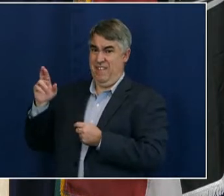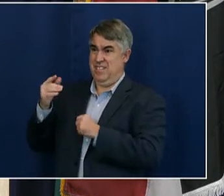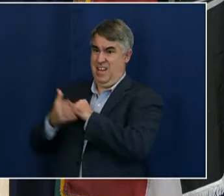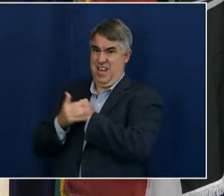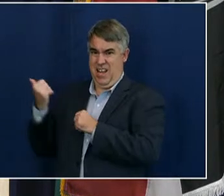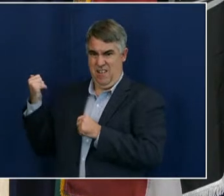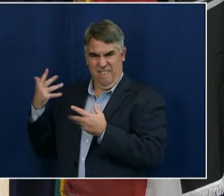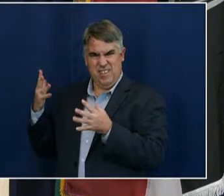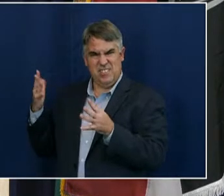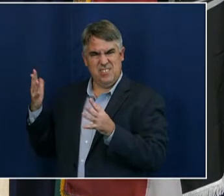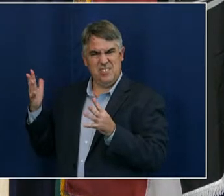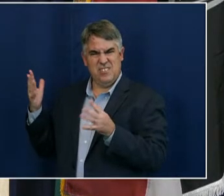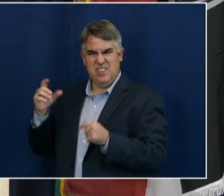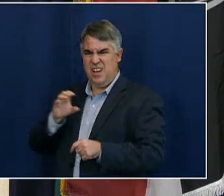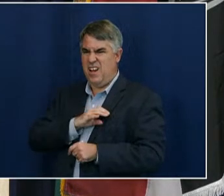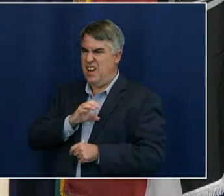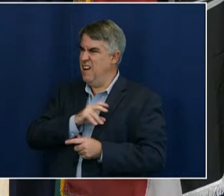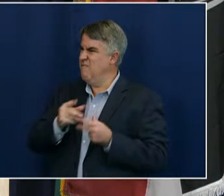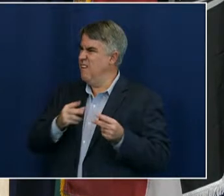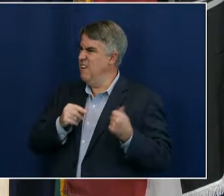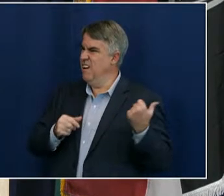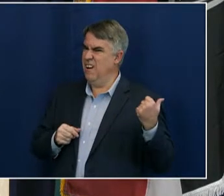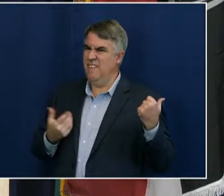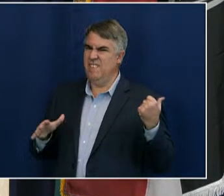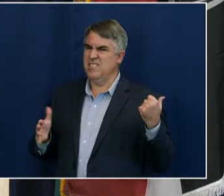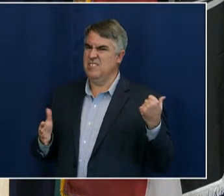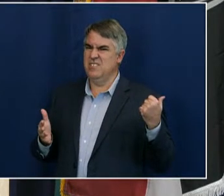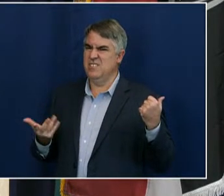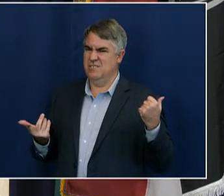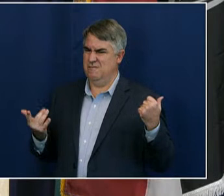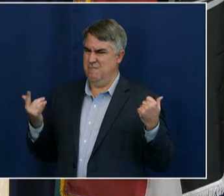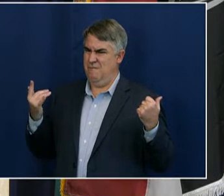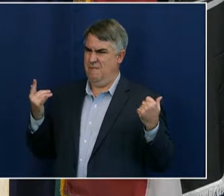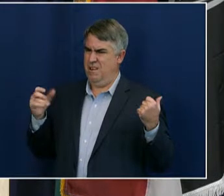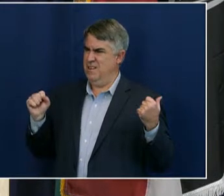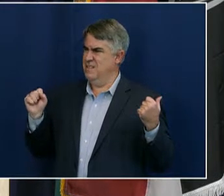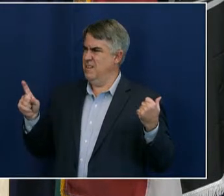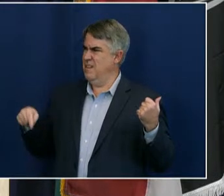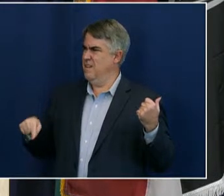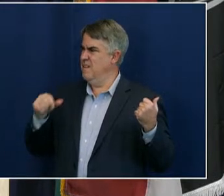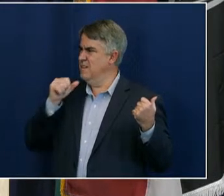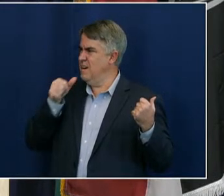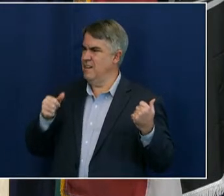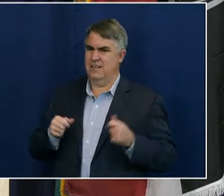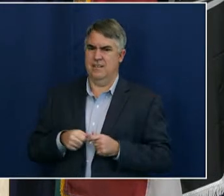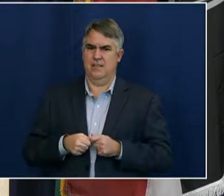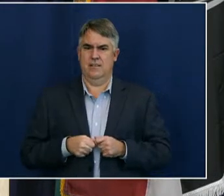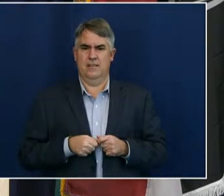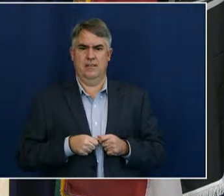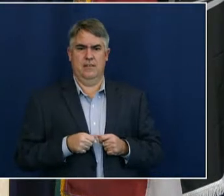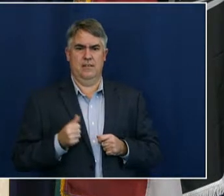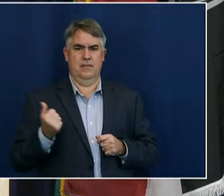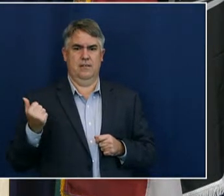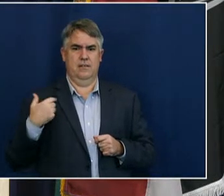been vaccinating their law enforcement officers? And is it different for San Diego, sir? You would have to ask those counties.